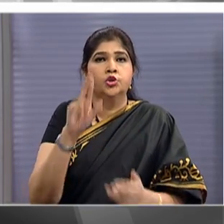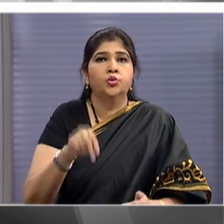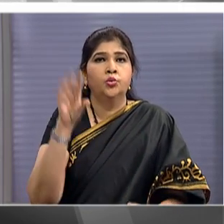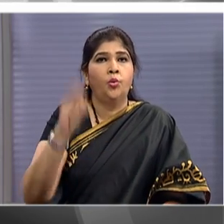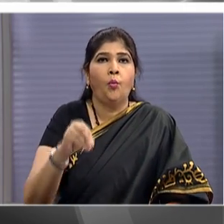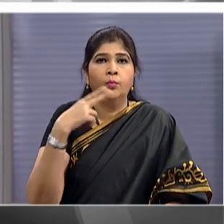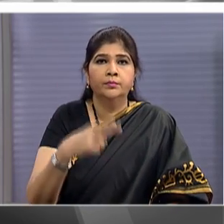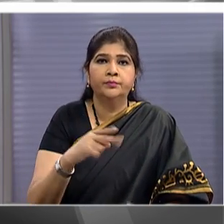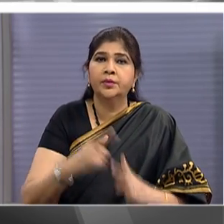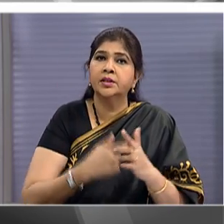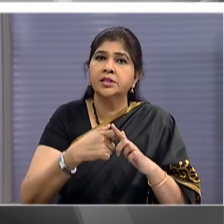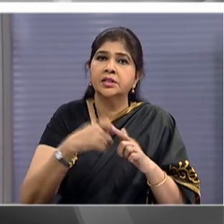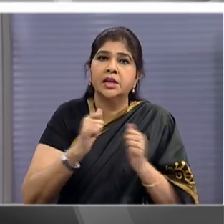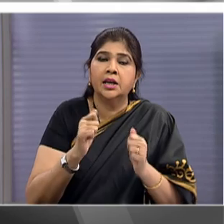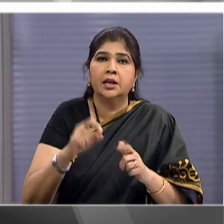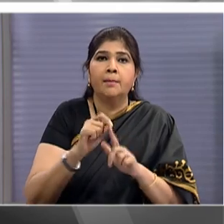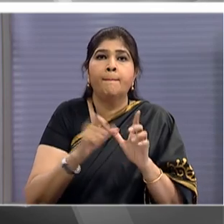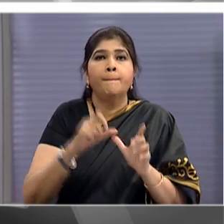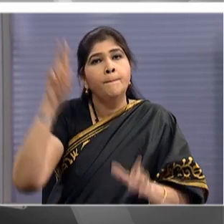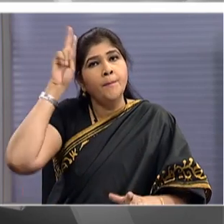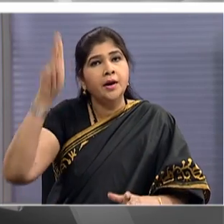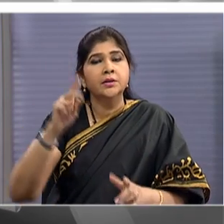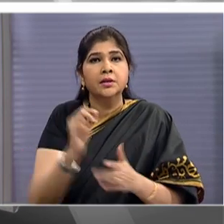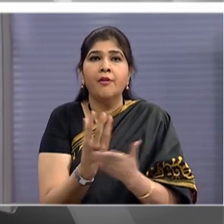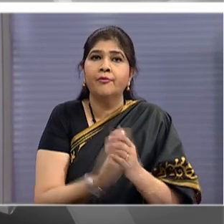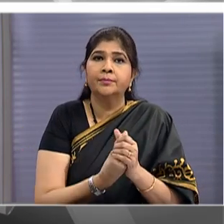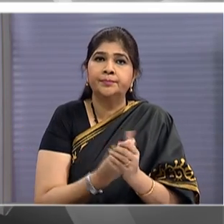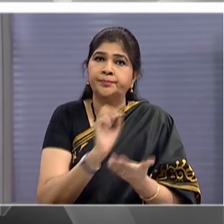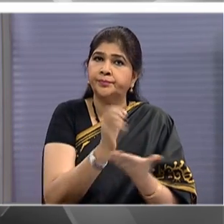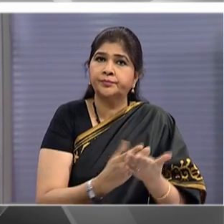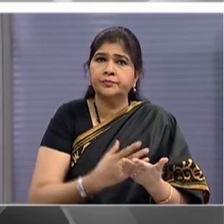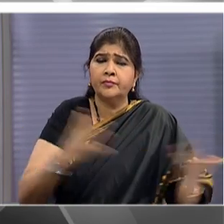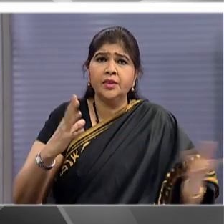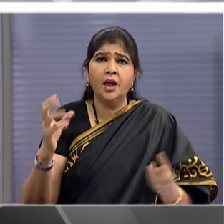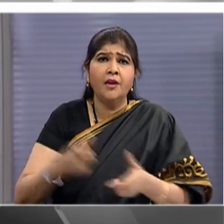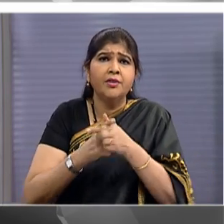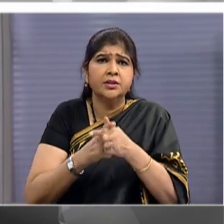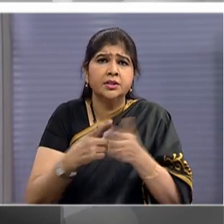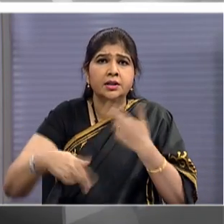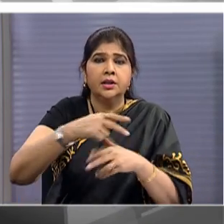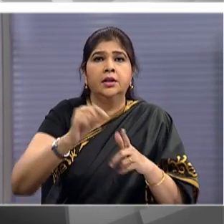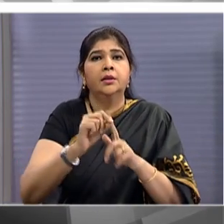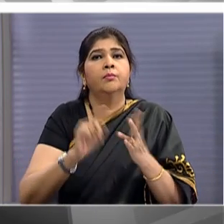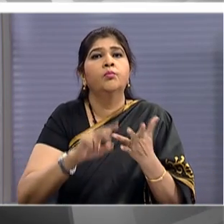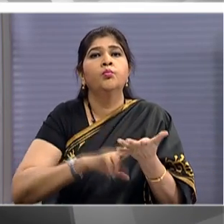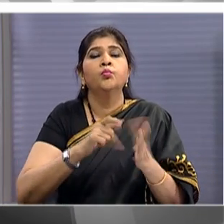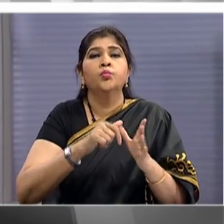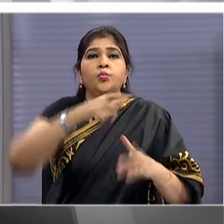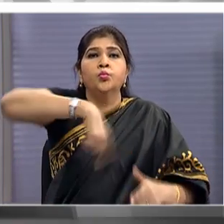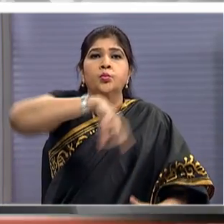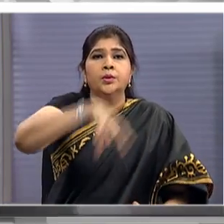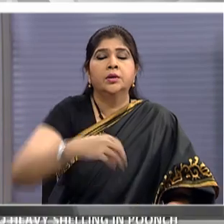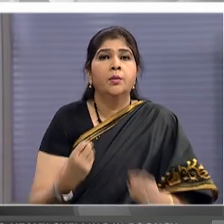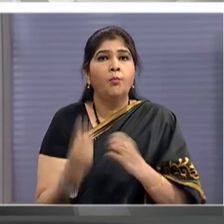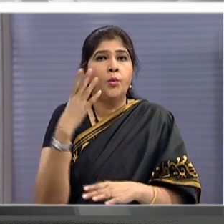In Jammu and Kashmir, Pakistani forces resorted to heavy mortar shelling and firing in Poonch sector in the wee